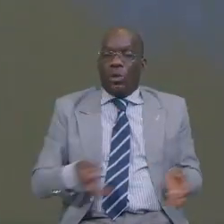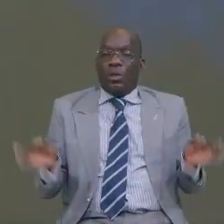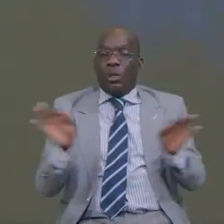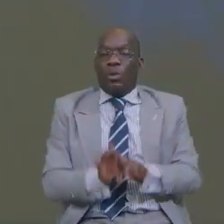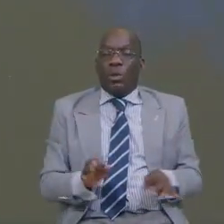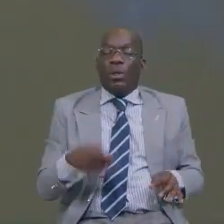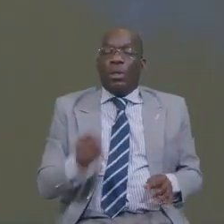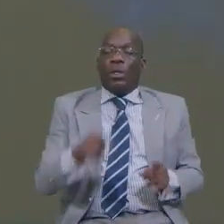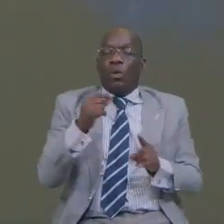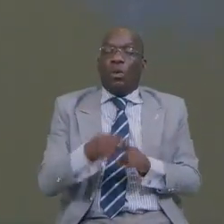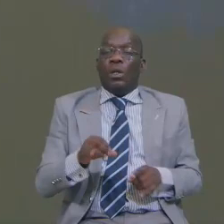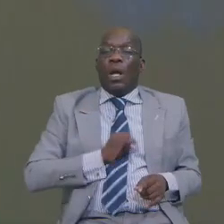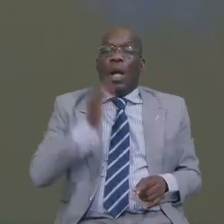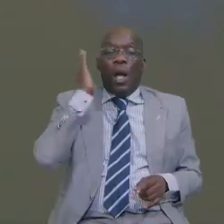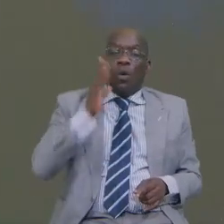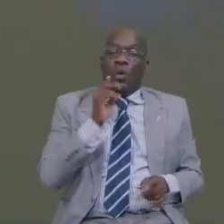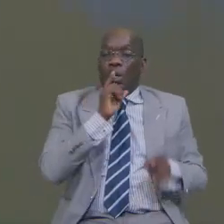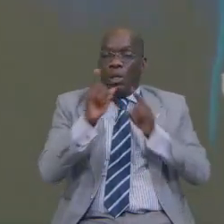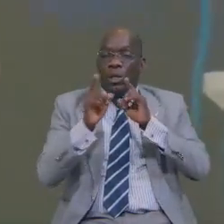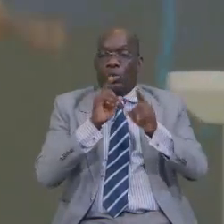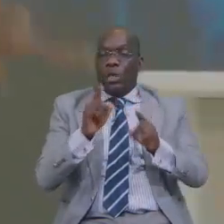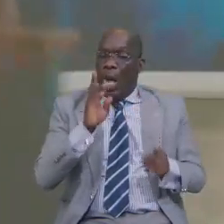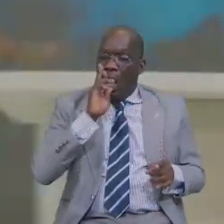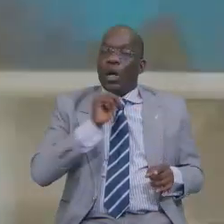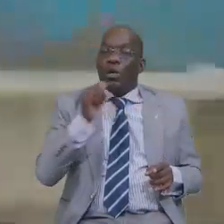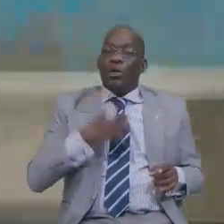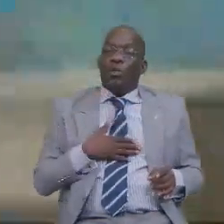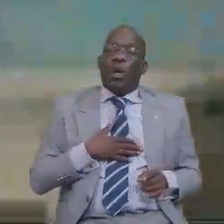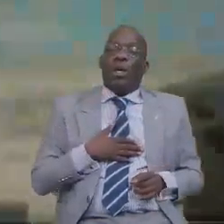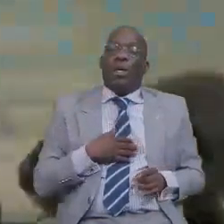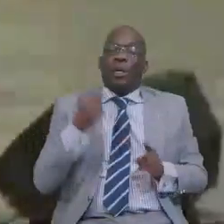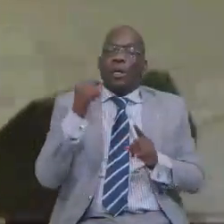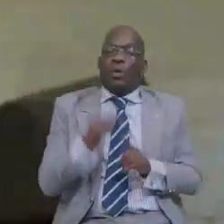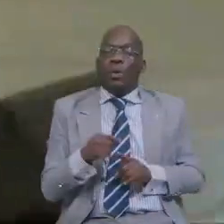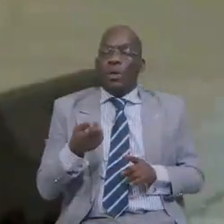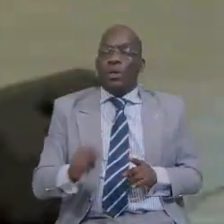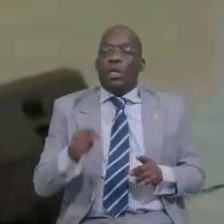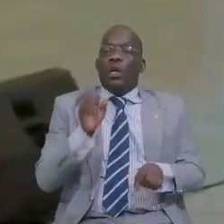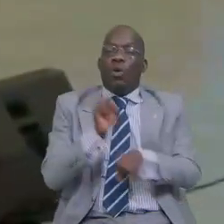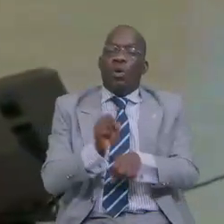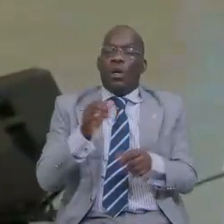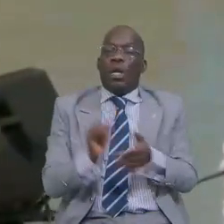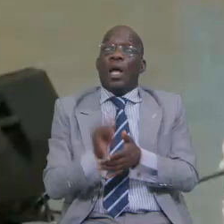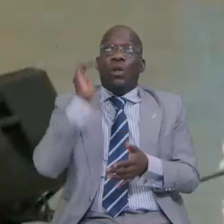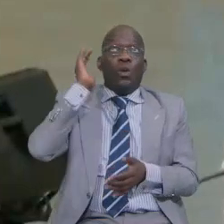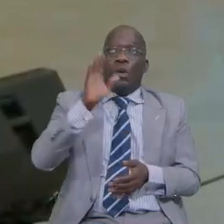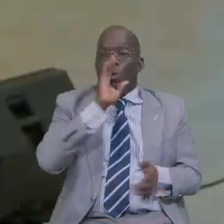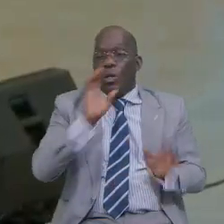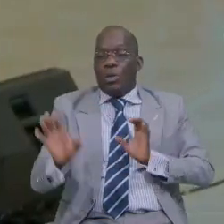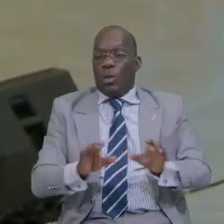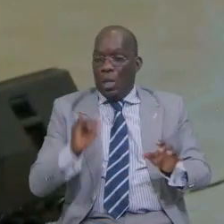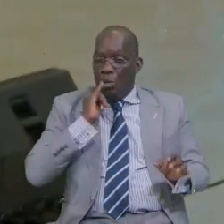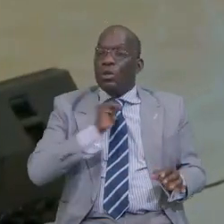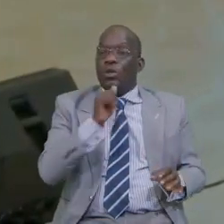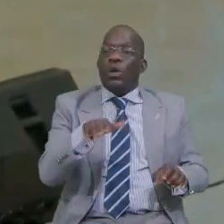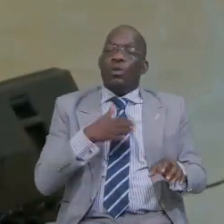I'm going to speak, is not, they are not my words. And the work that is going to be done is not my work. The